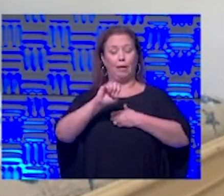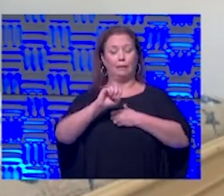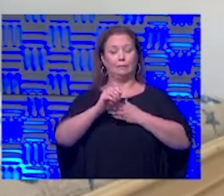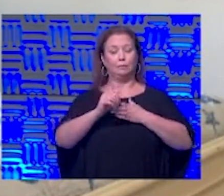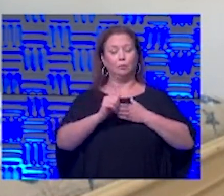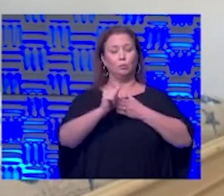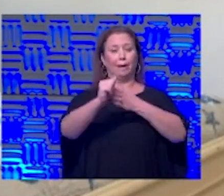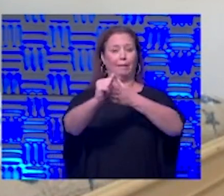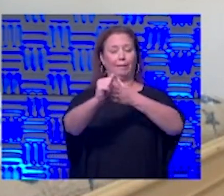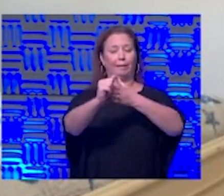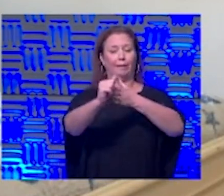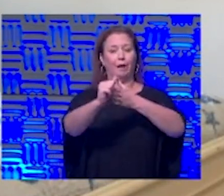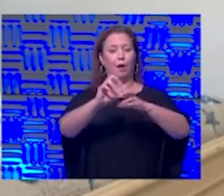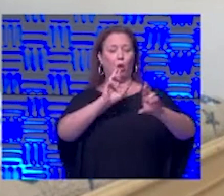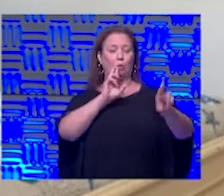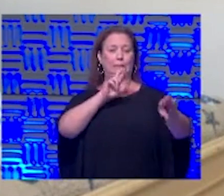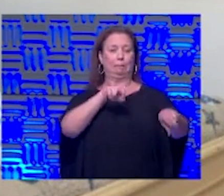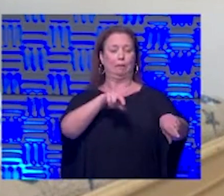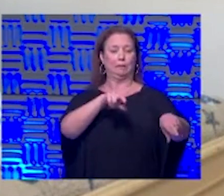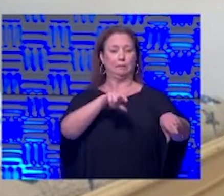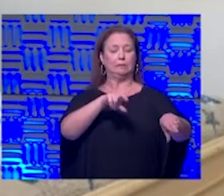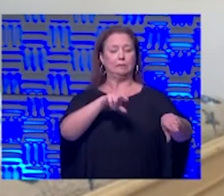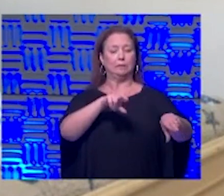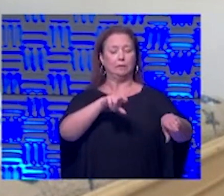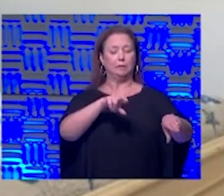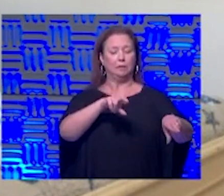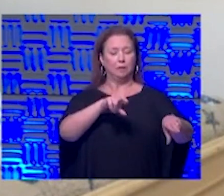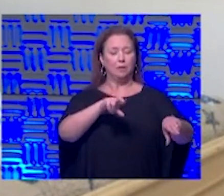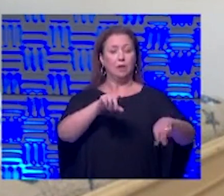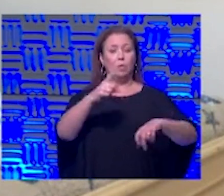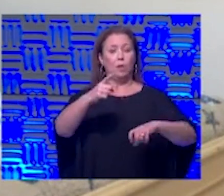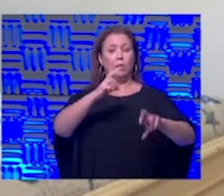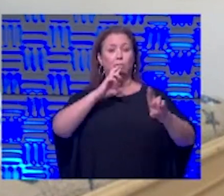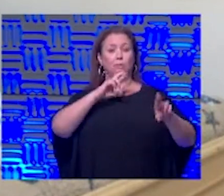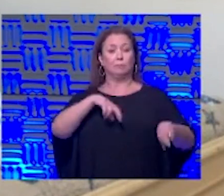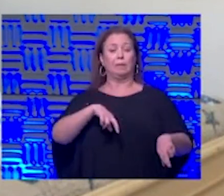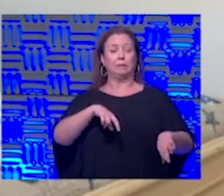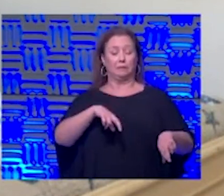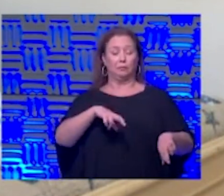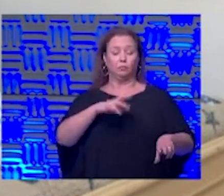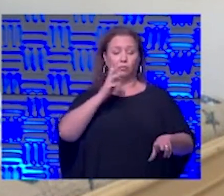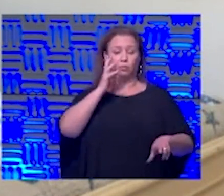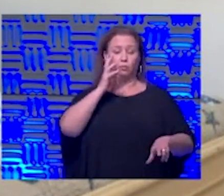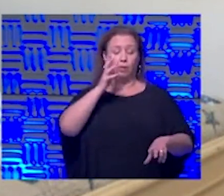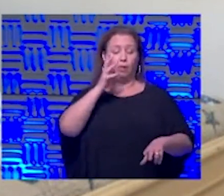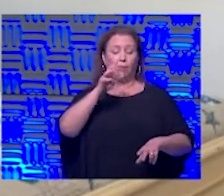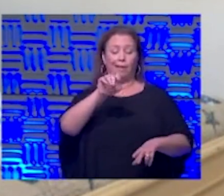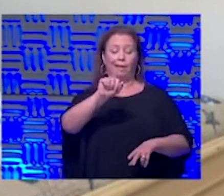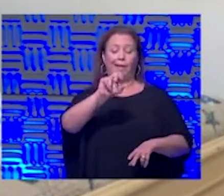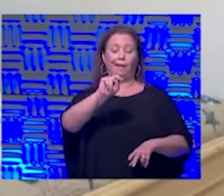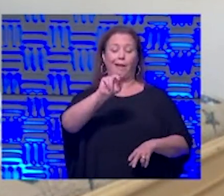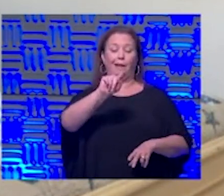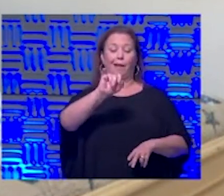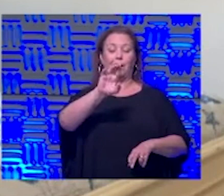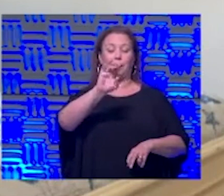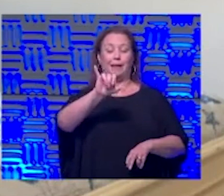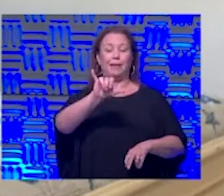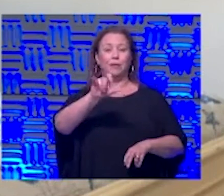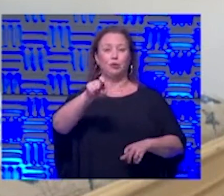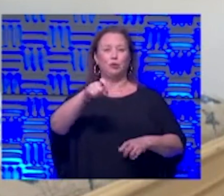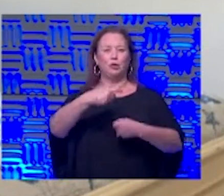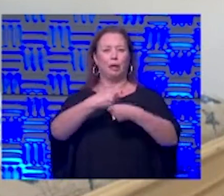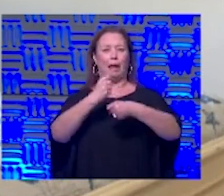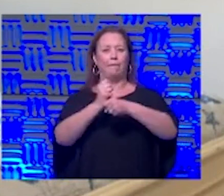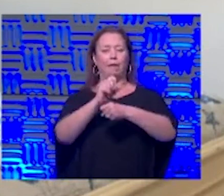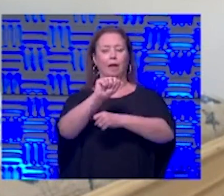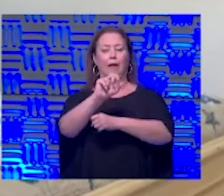directed a response to it. One of those responses will be antibodies. You should still have antibodies produced